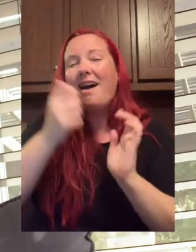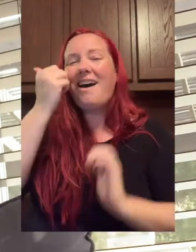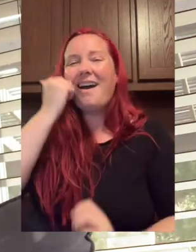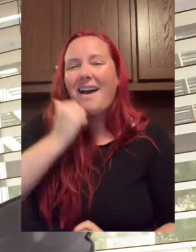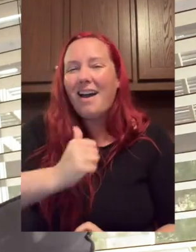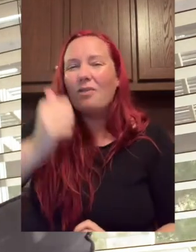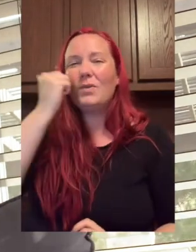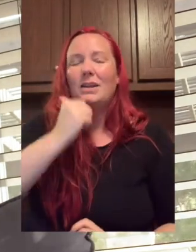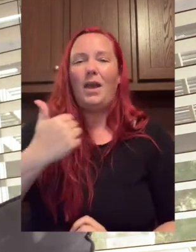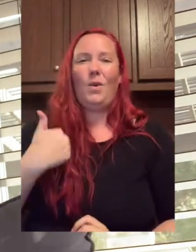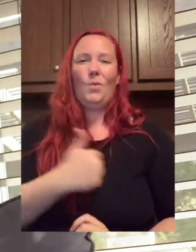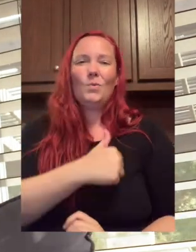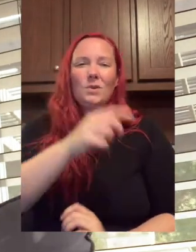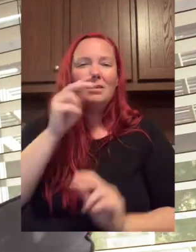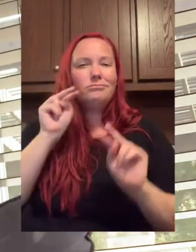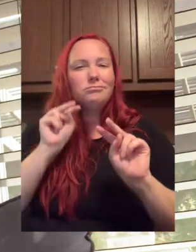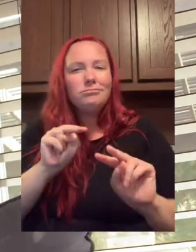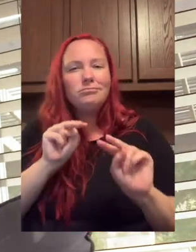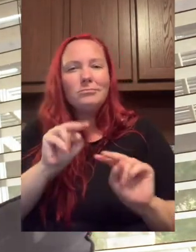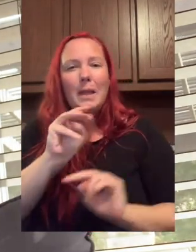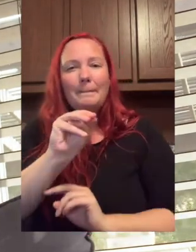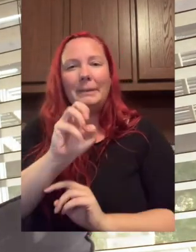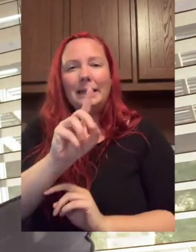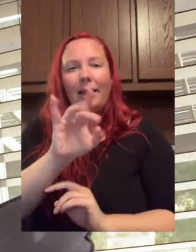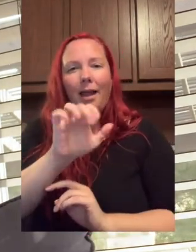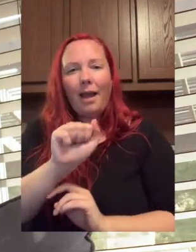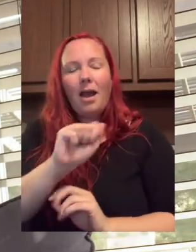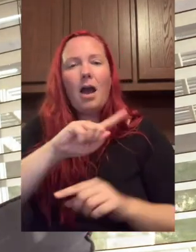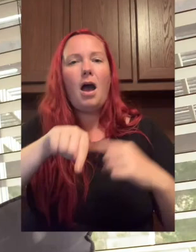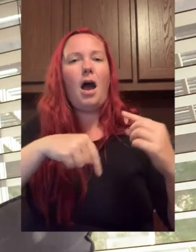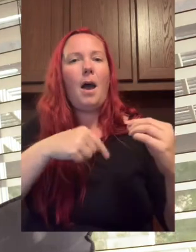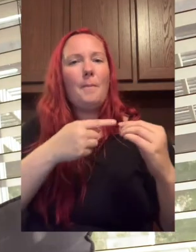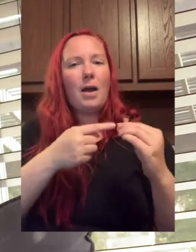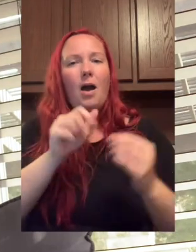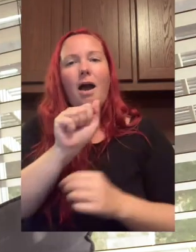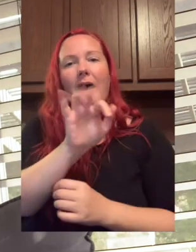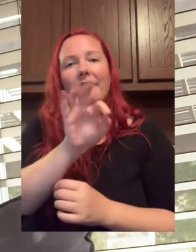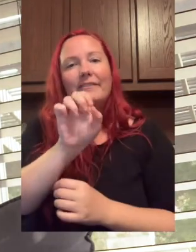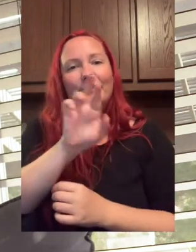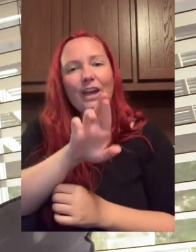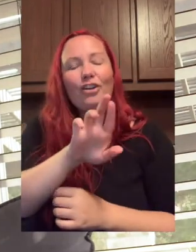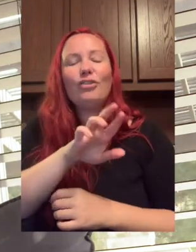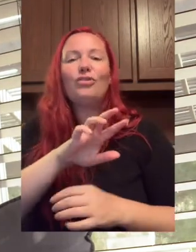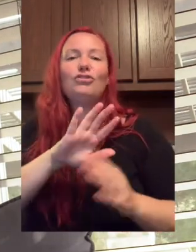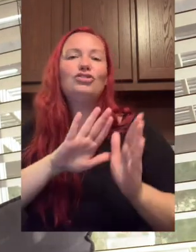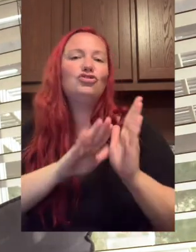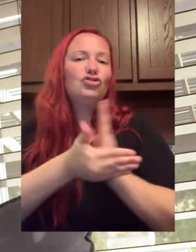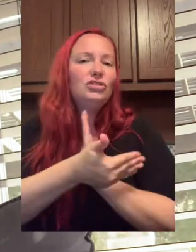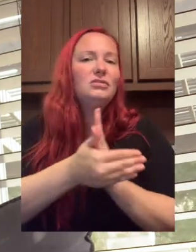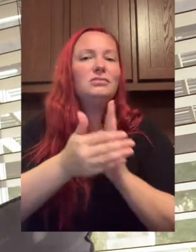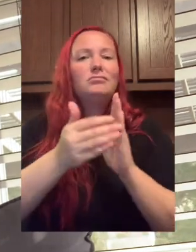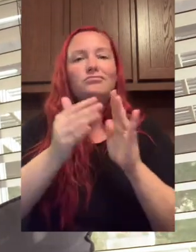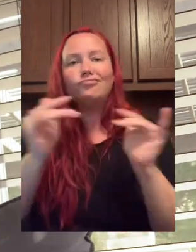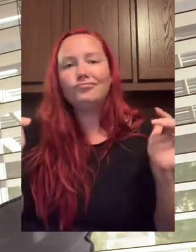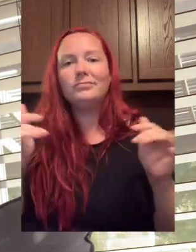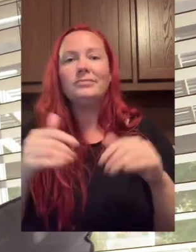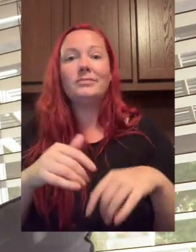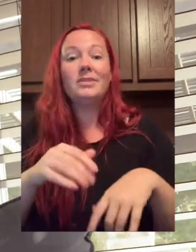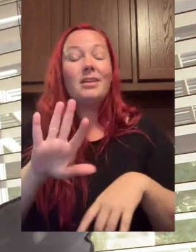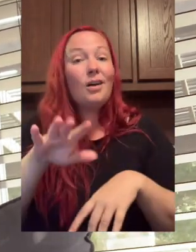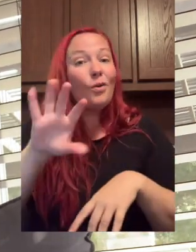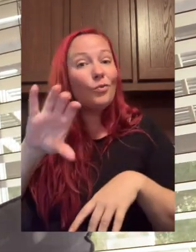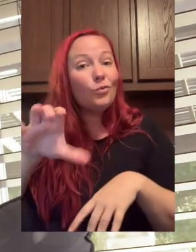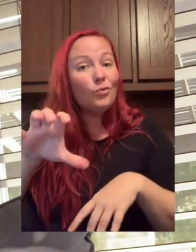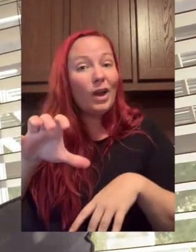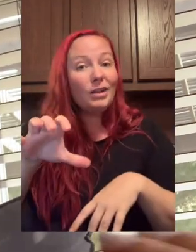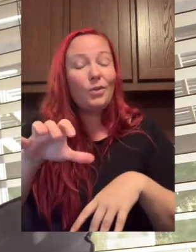get a divorce if you're unhappy in a marriage, and more so in today's society than even having affairs. But if you